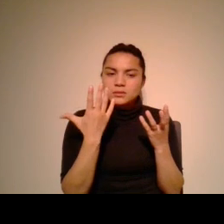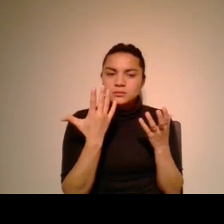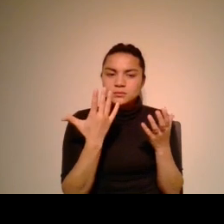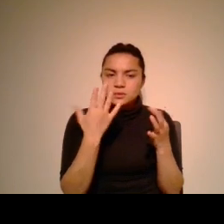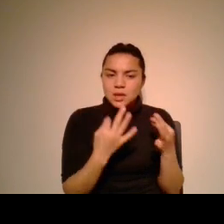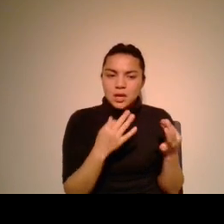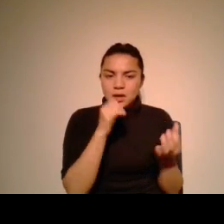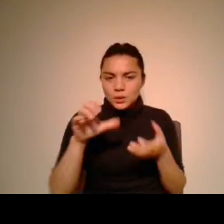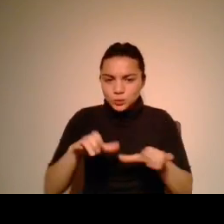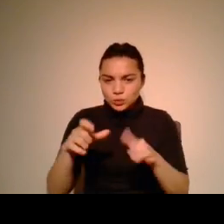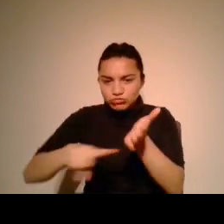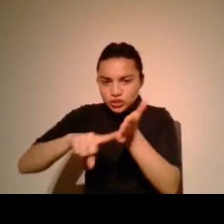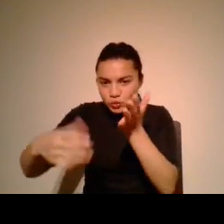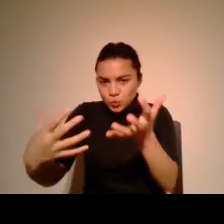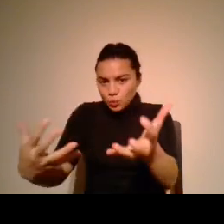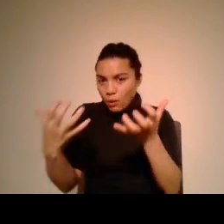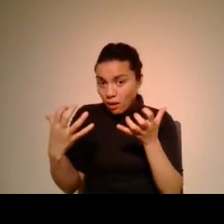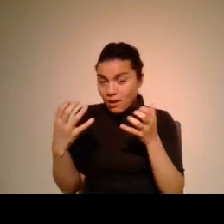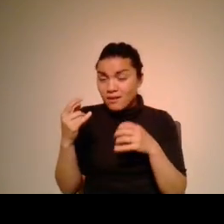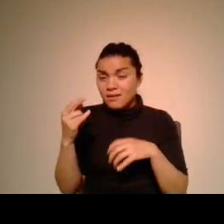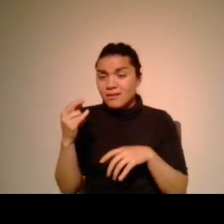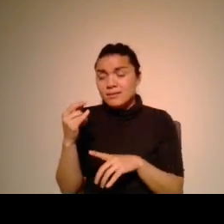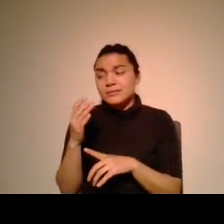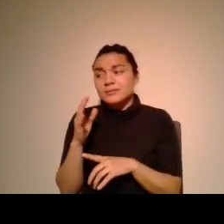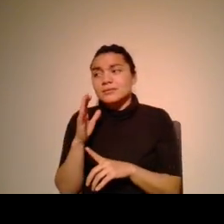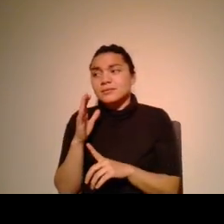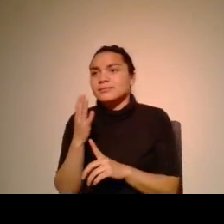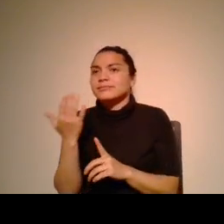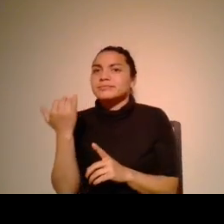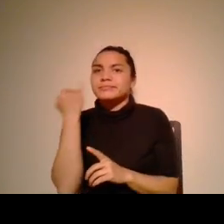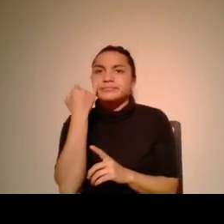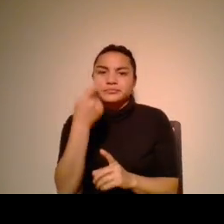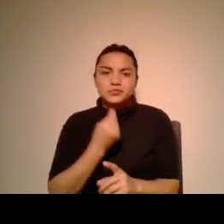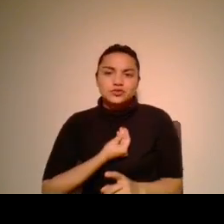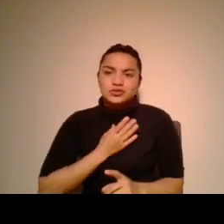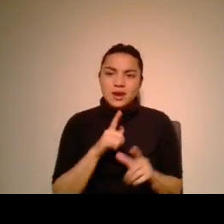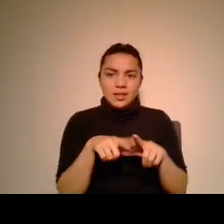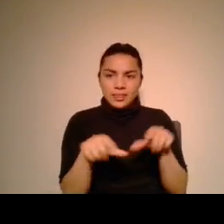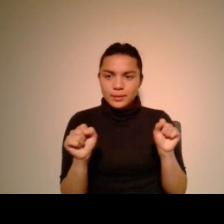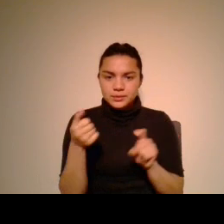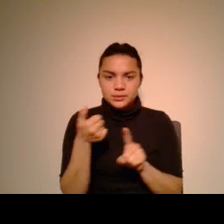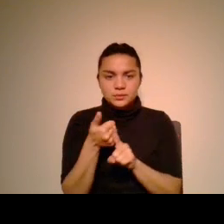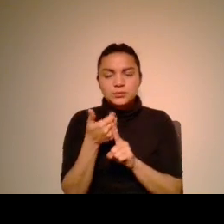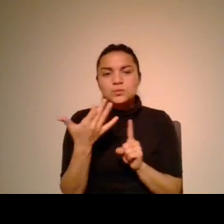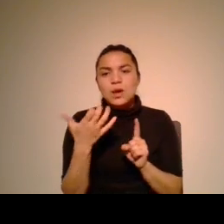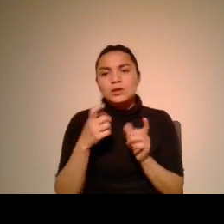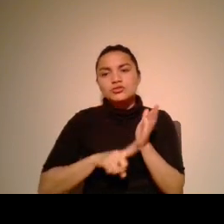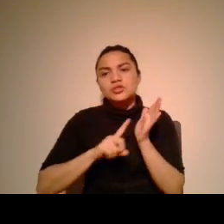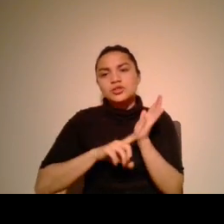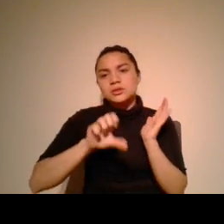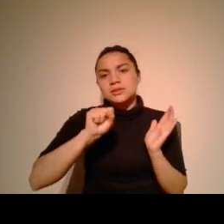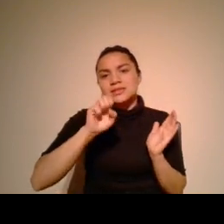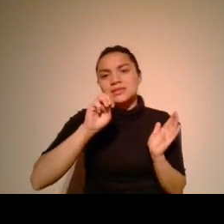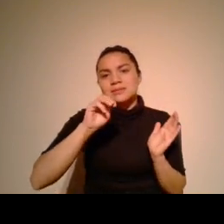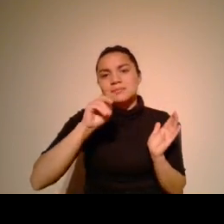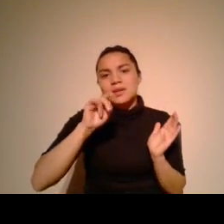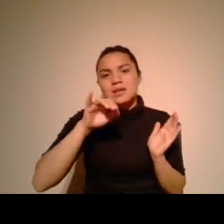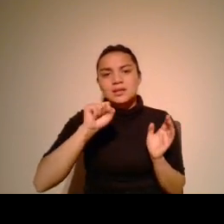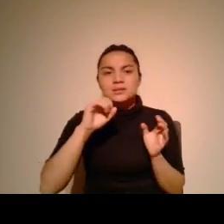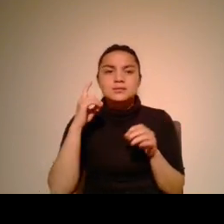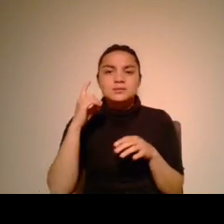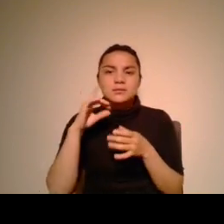trans linguist, but you really just want to be researching the semantics of relative clauses,